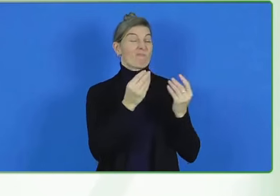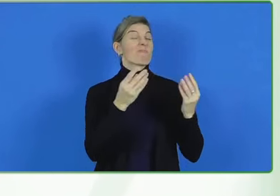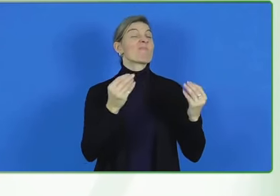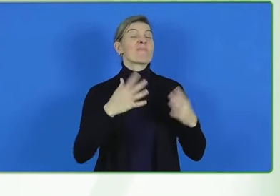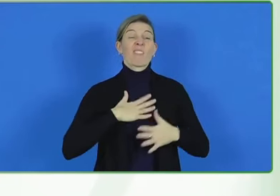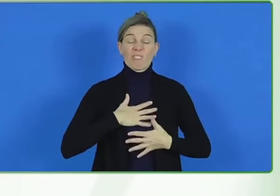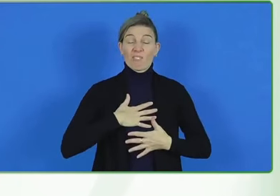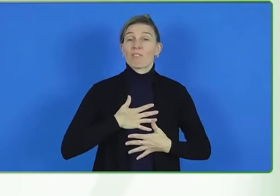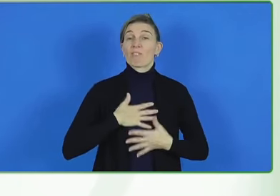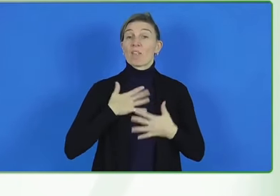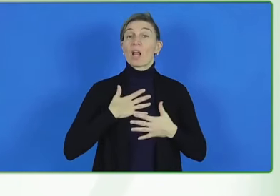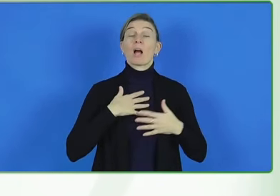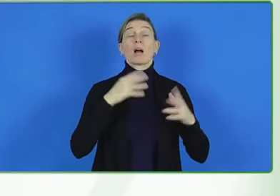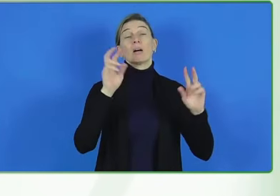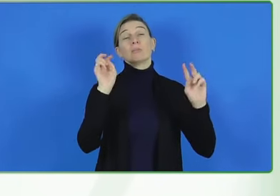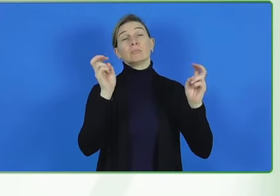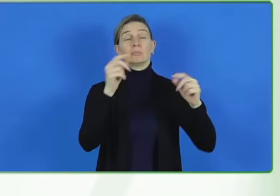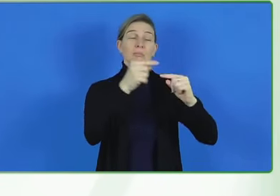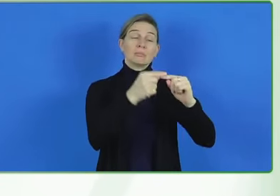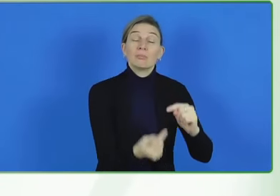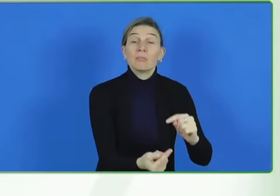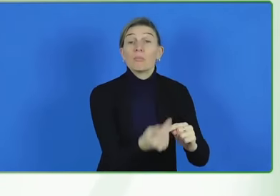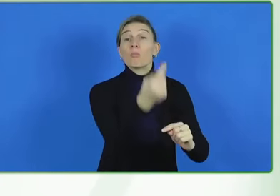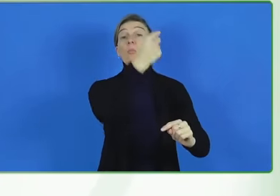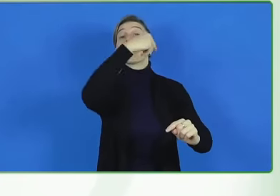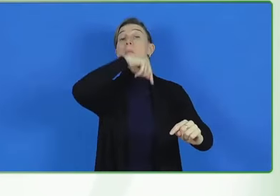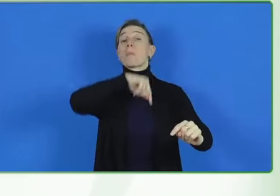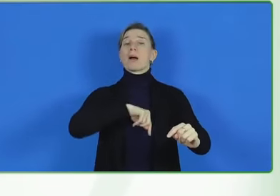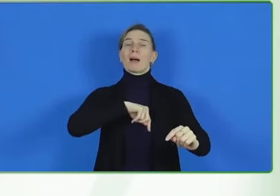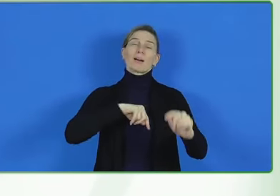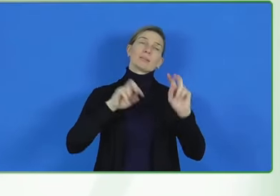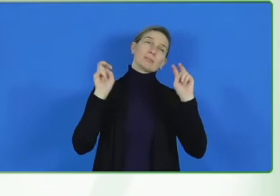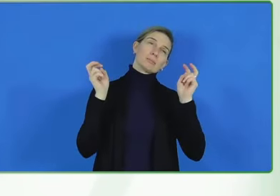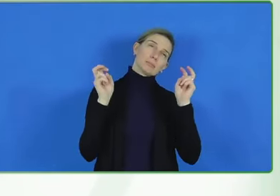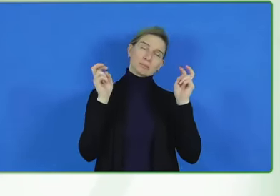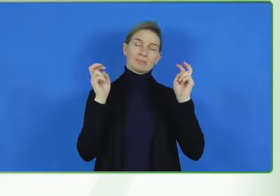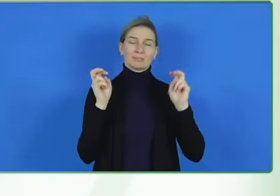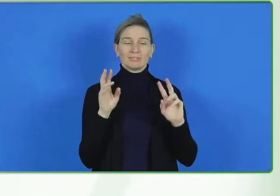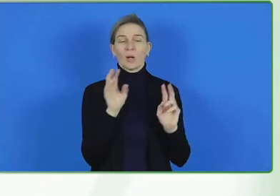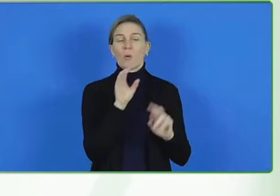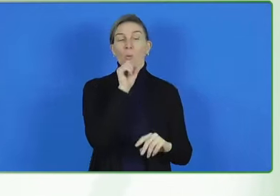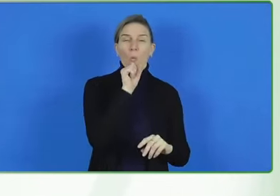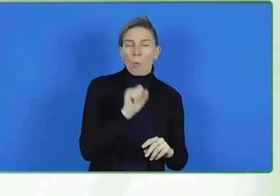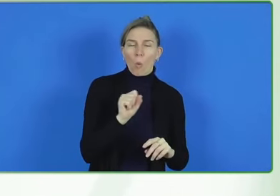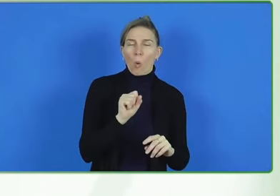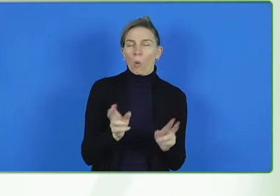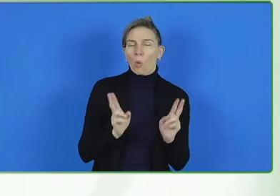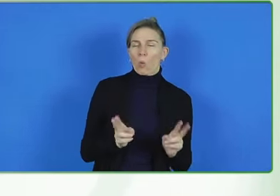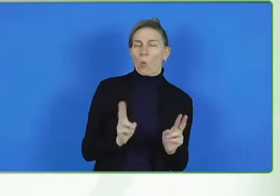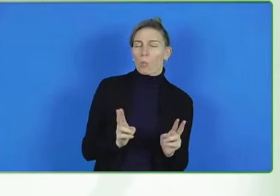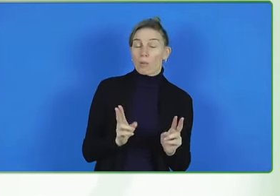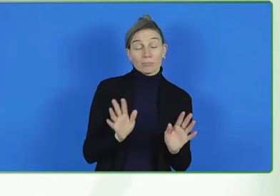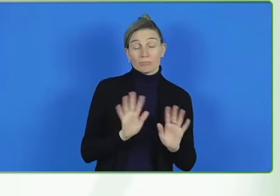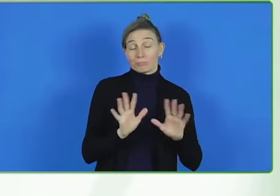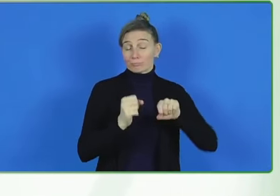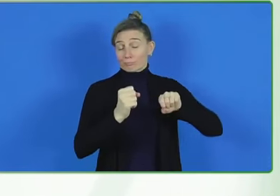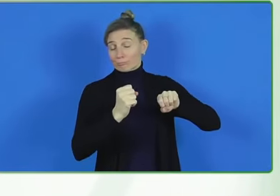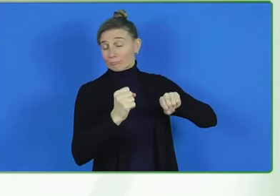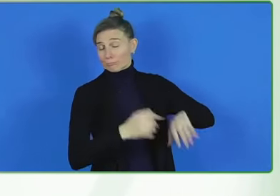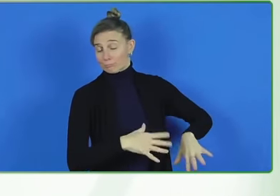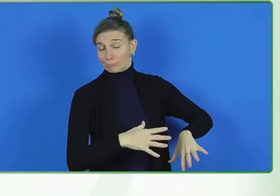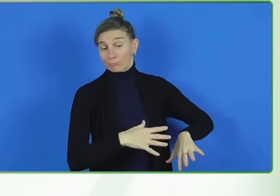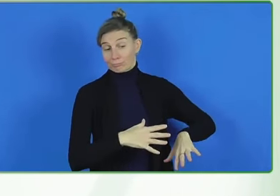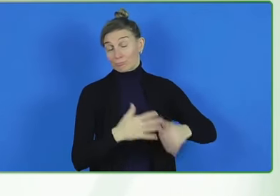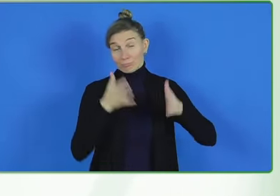old normal, but they will take up this new normal. And this is also true,